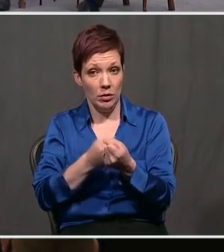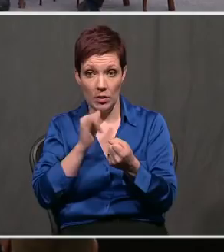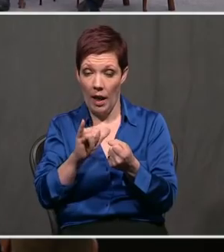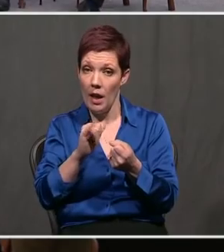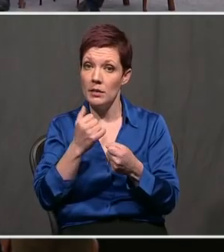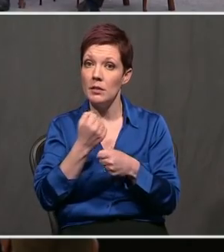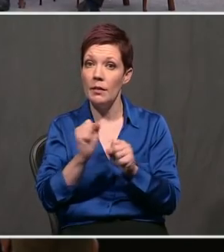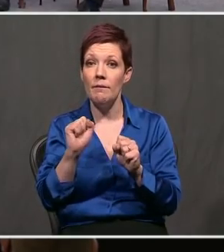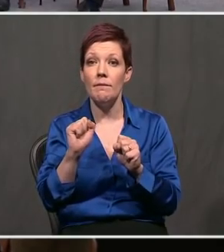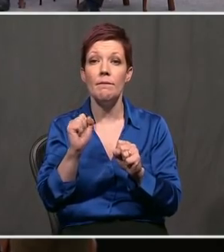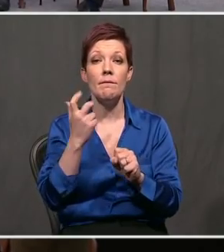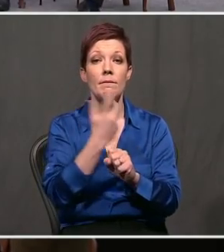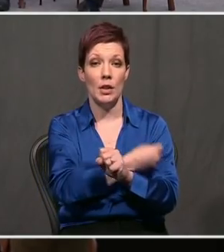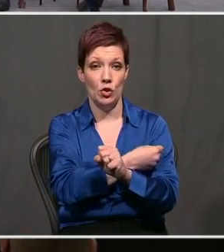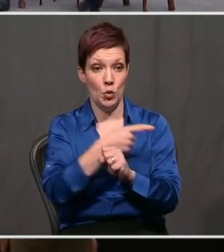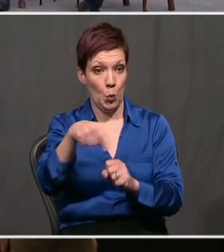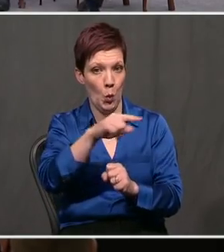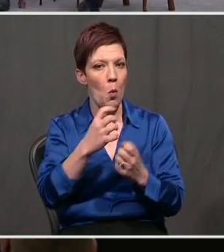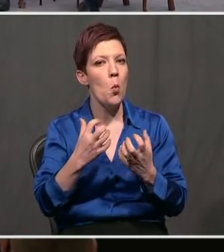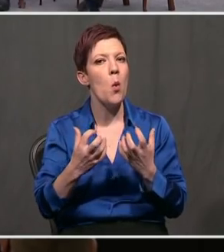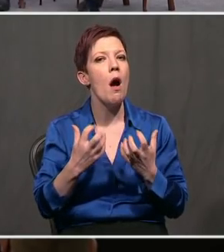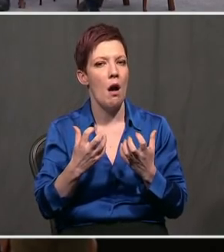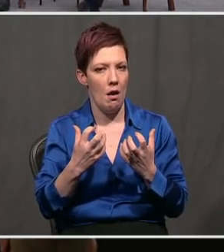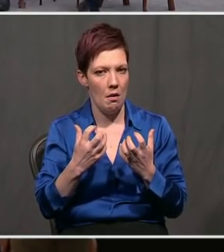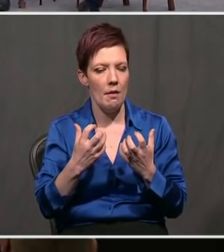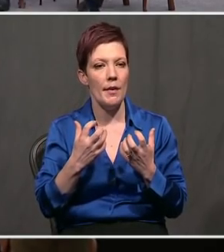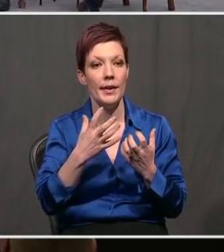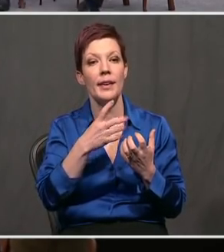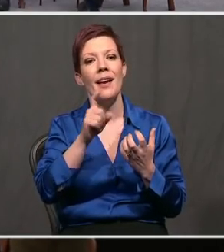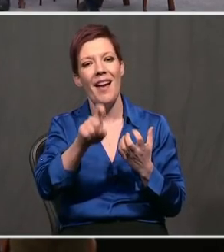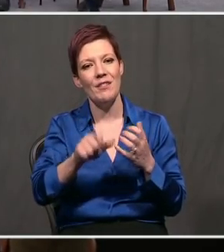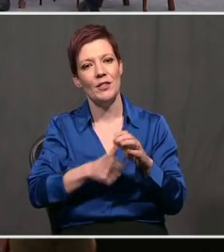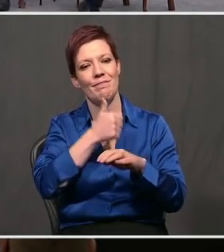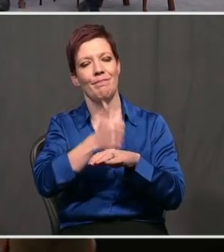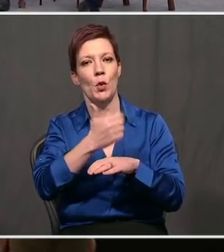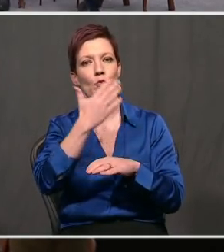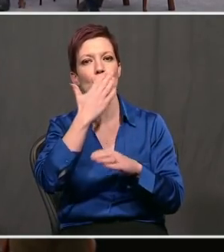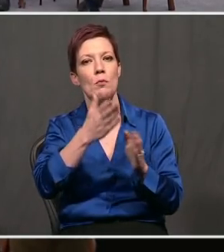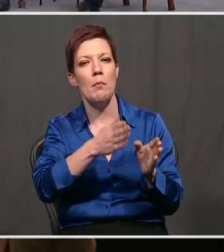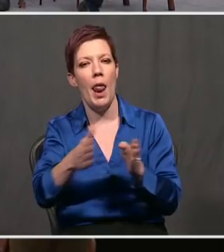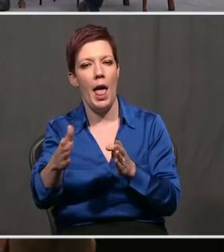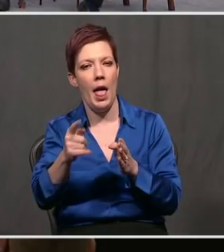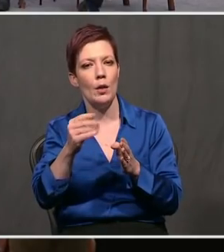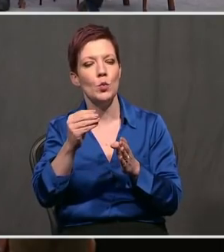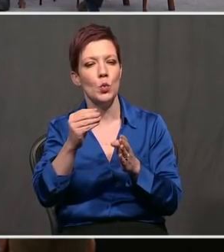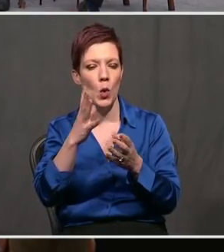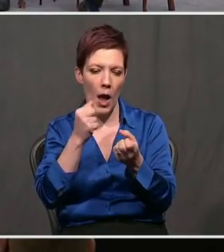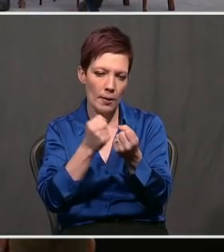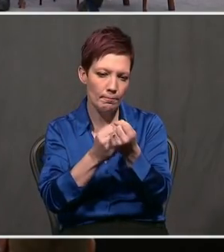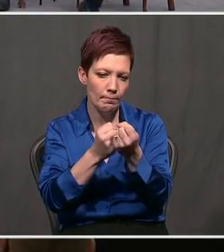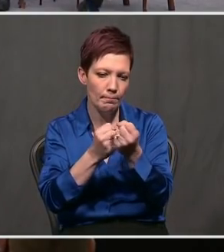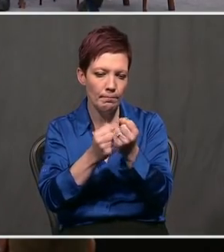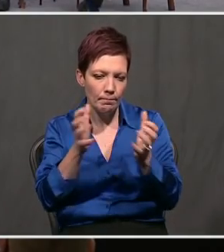going to want to have. And so you've got to have a good plan in order to, I think, foster that confidence. Thank you, Governor.